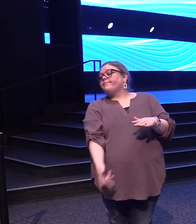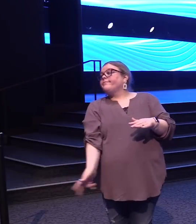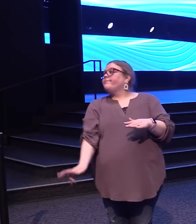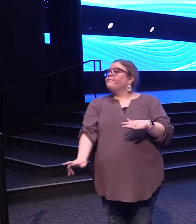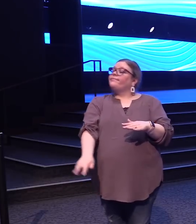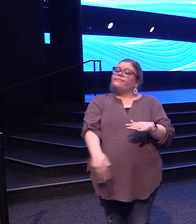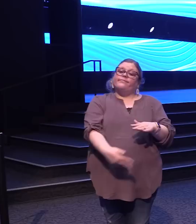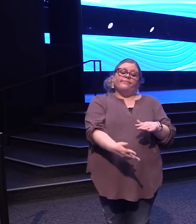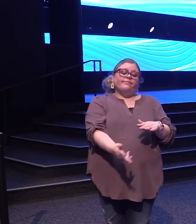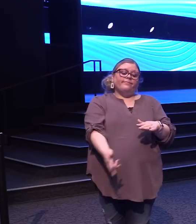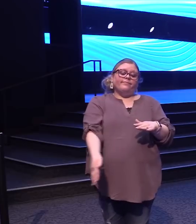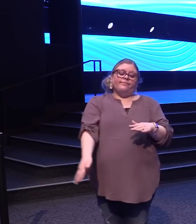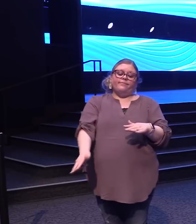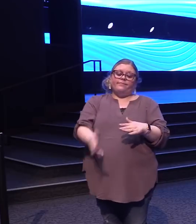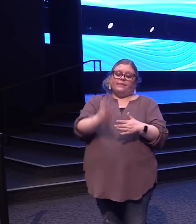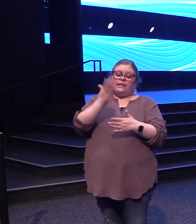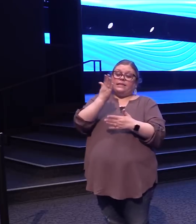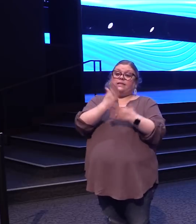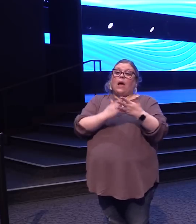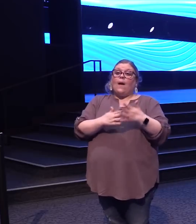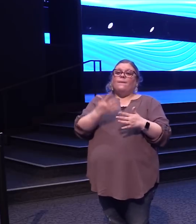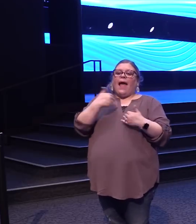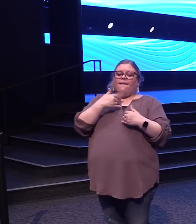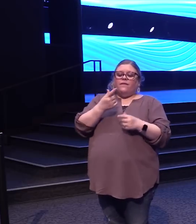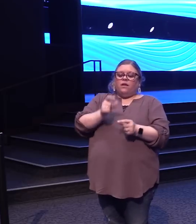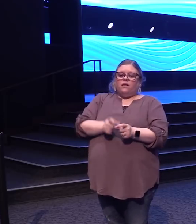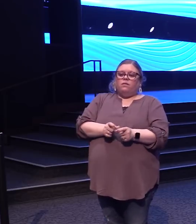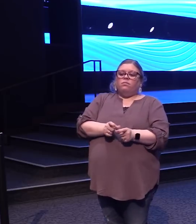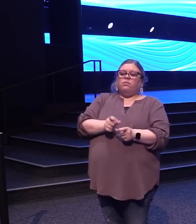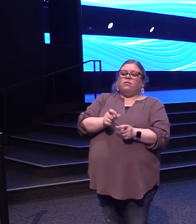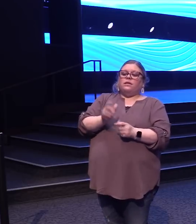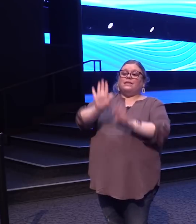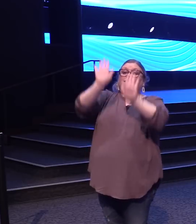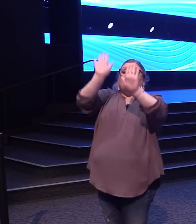and Sunday morning, the periscope comes up temporarily,